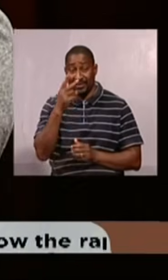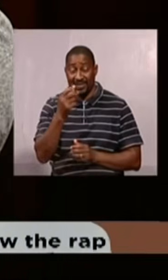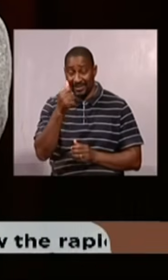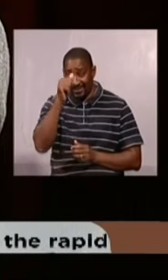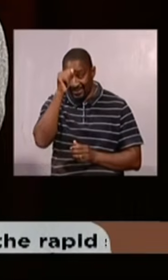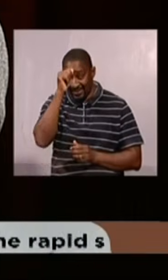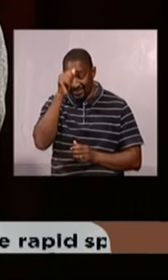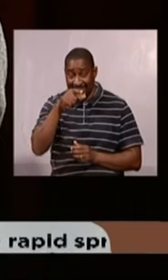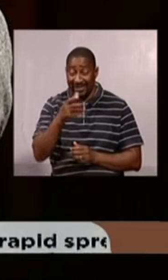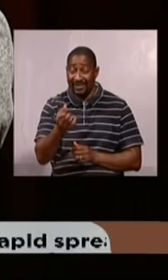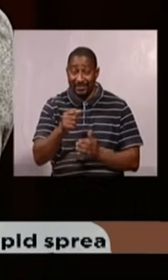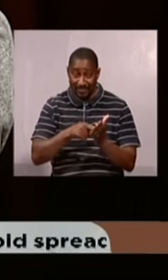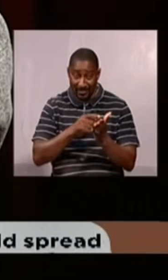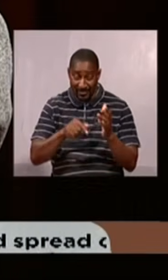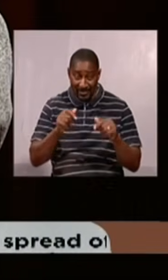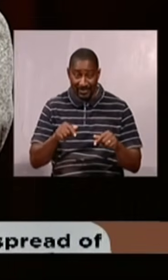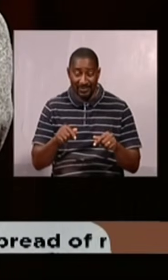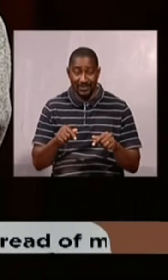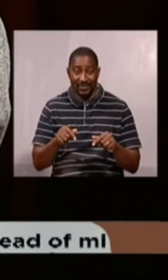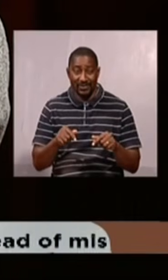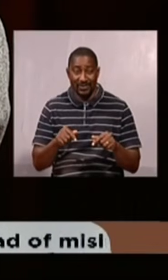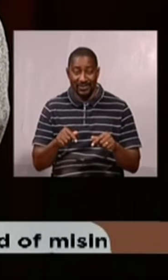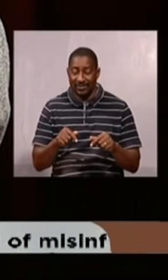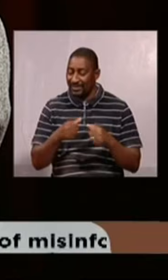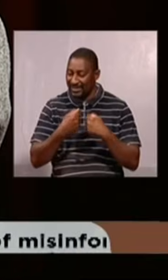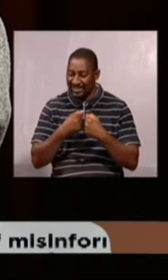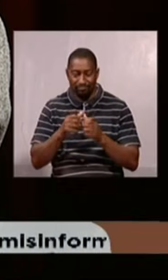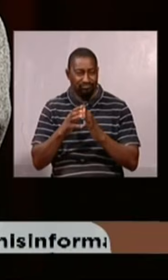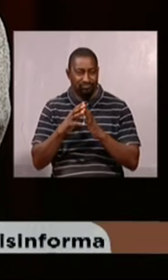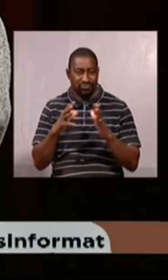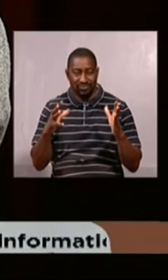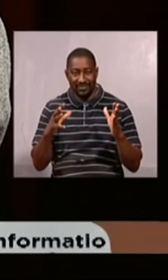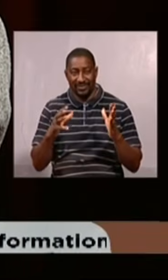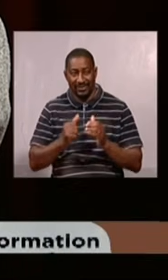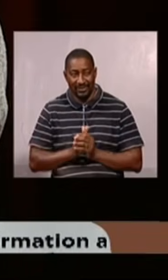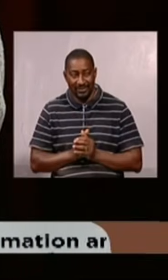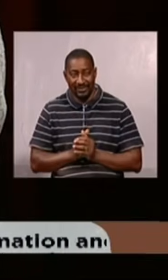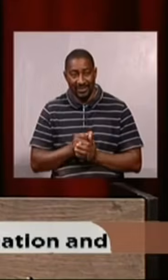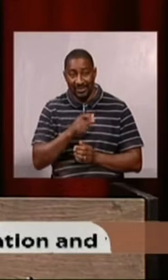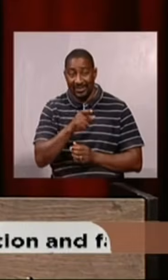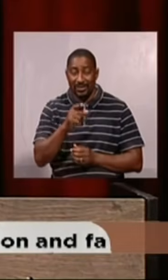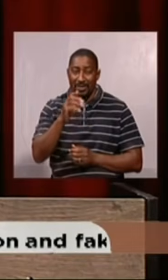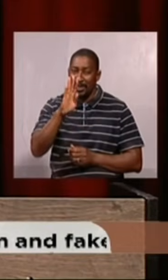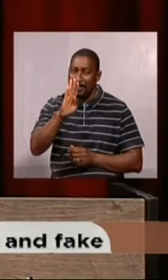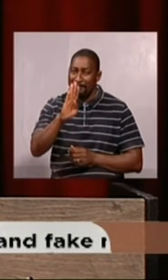they're having the elections just now. It's a big challenge. You're talking about over 1 billion people. We're talking